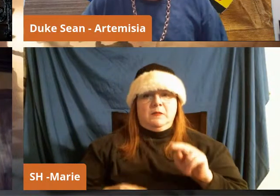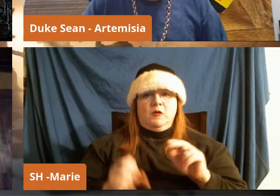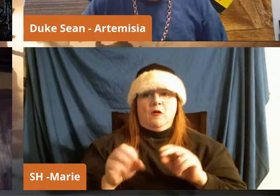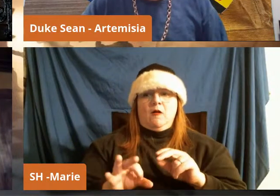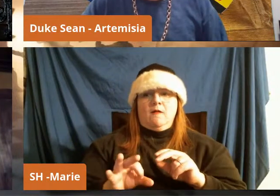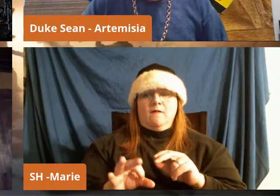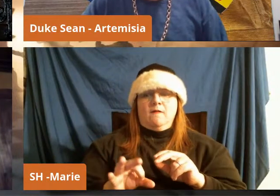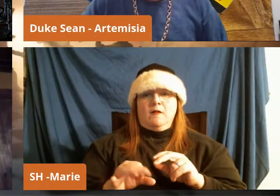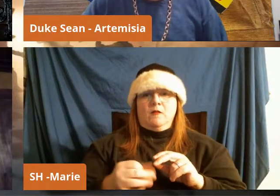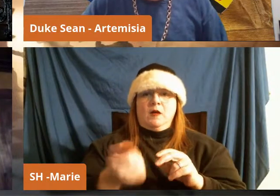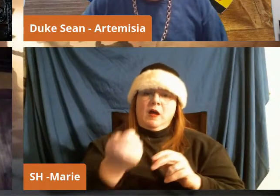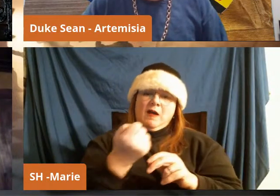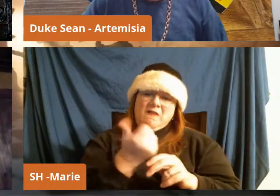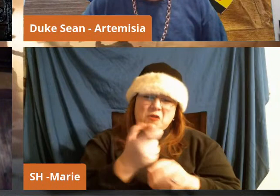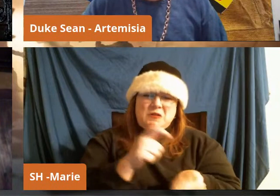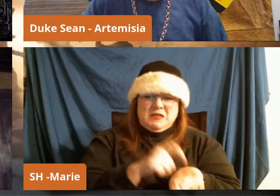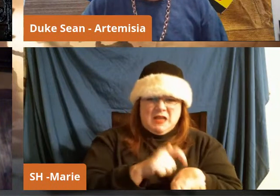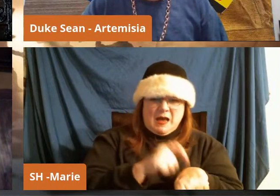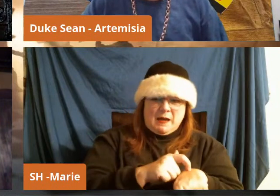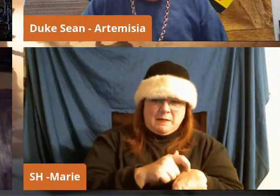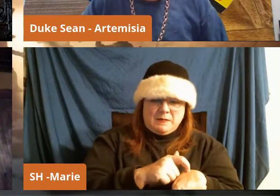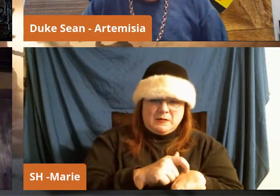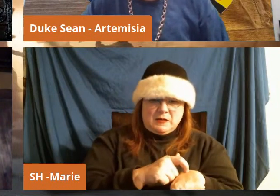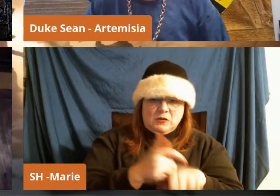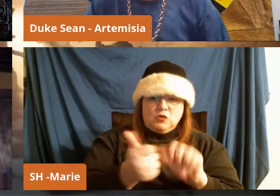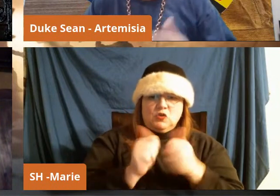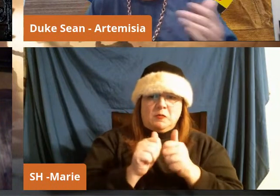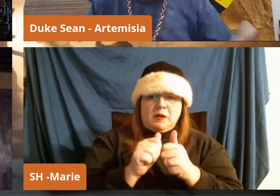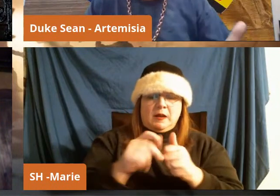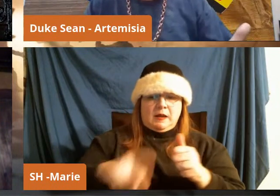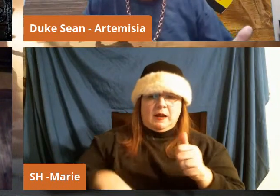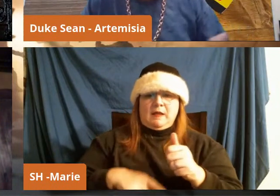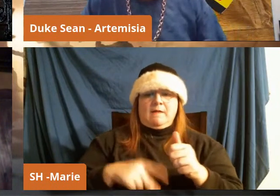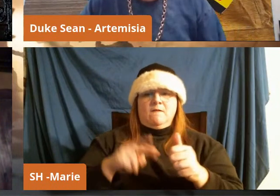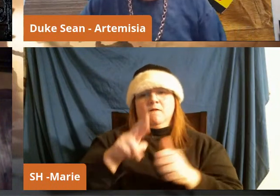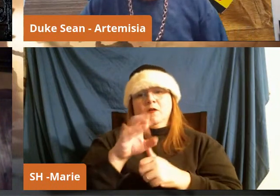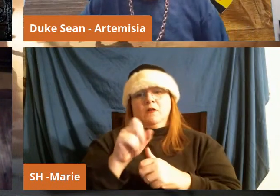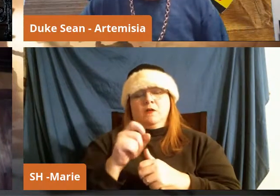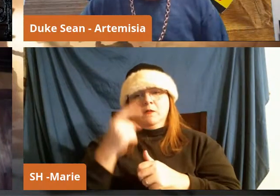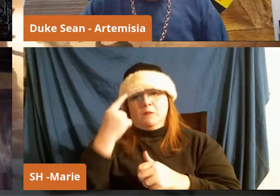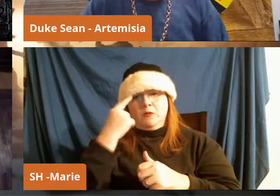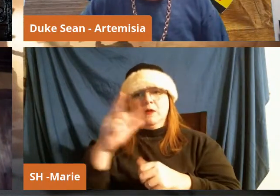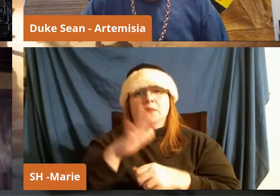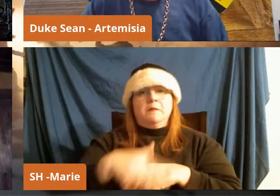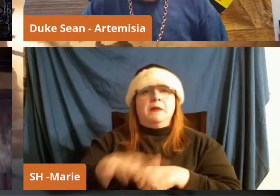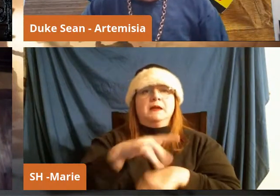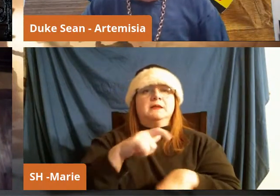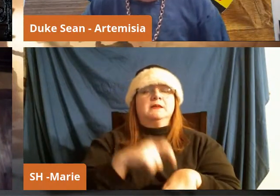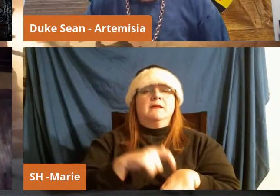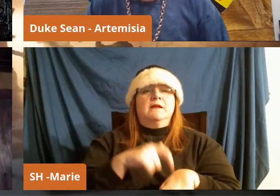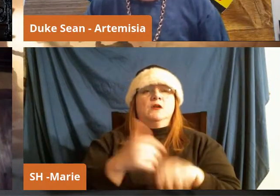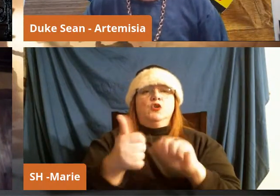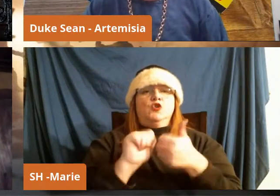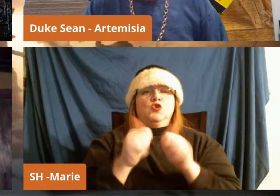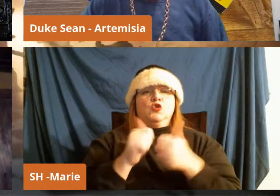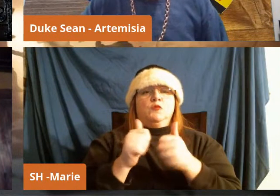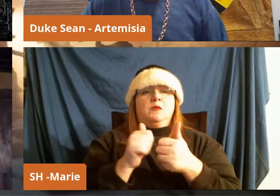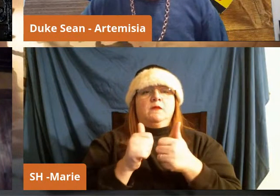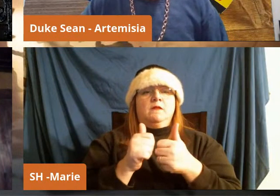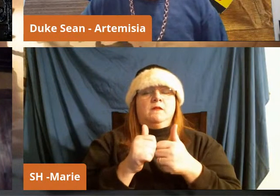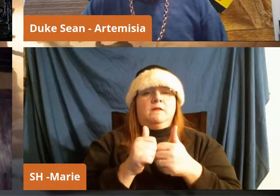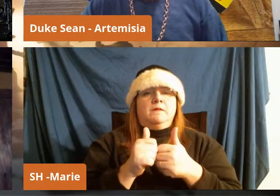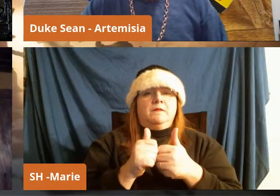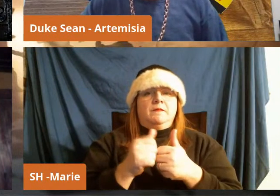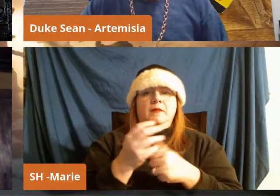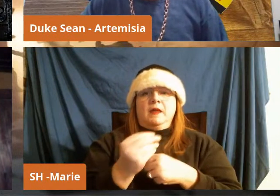done a couple of times. I've hosted a tournament of Knightly Virtues, which was based on that same tournament format. But